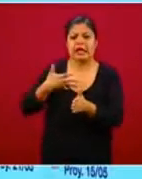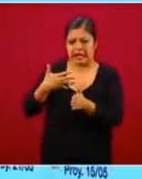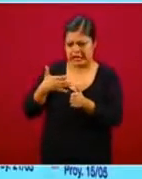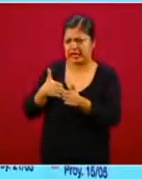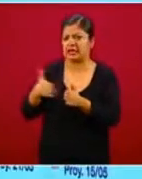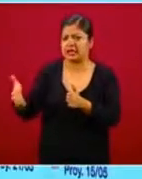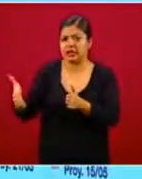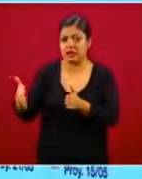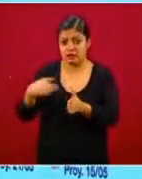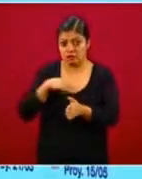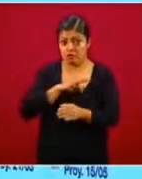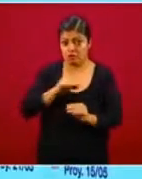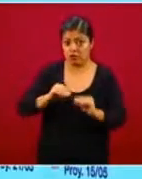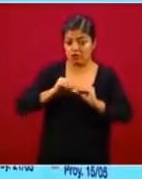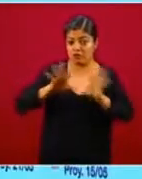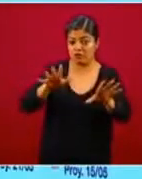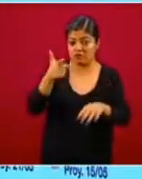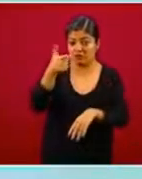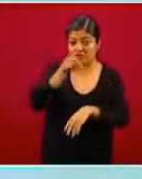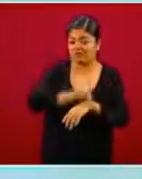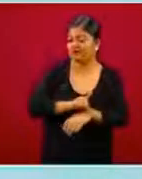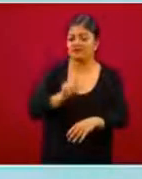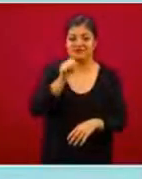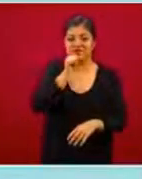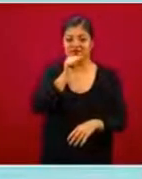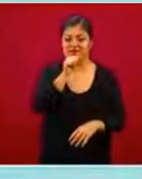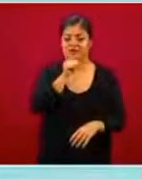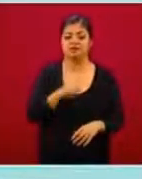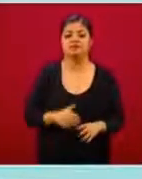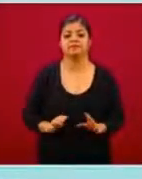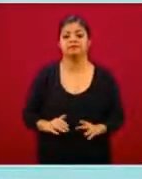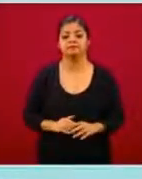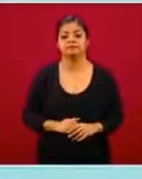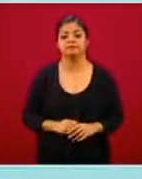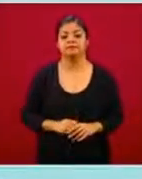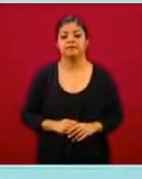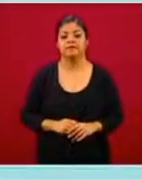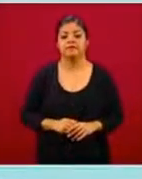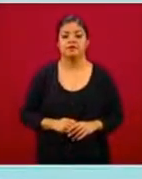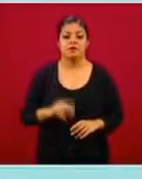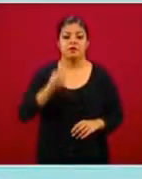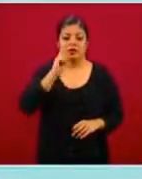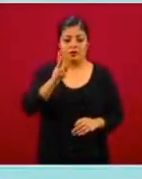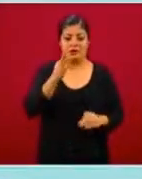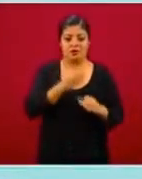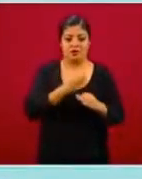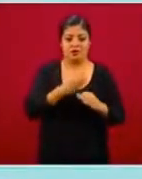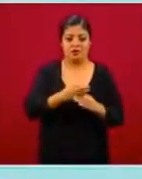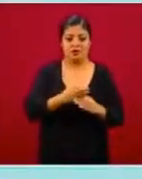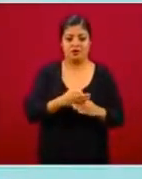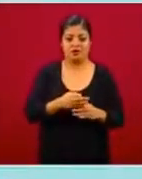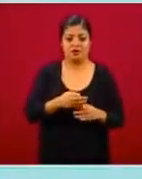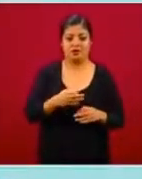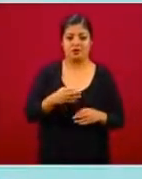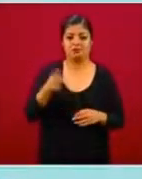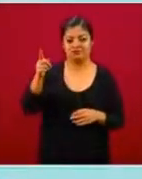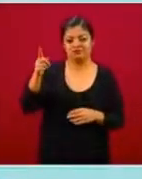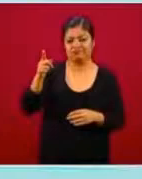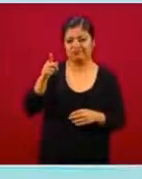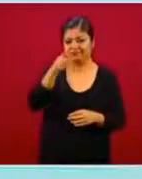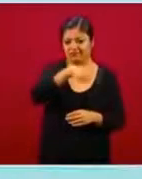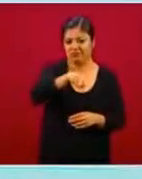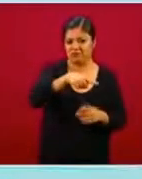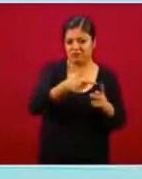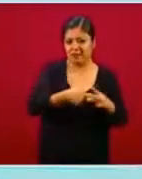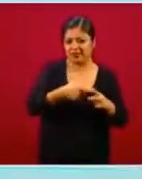be drawn from that. And so this is purposely truncated. Although we have information up to here, we're not going to look at these 7 days, last 7 days. What